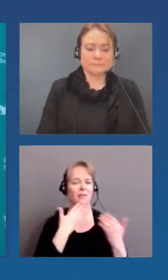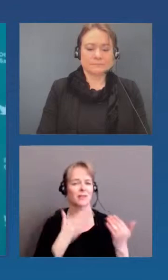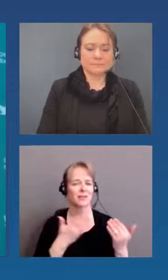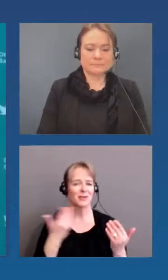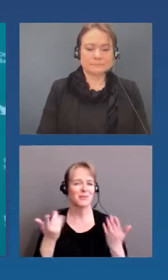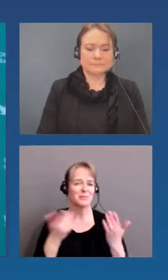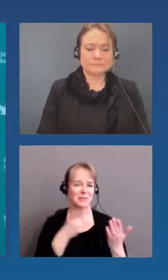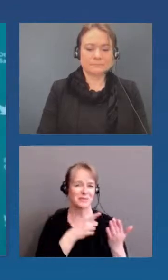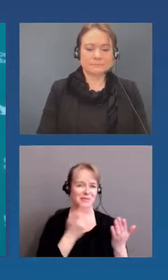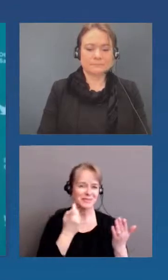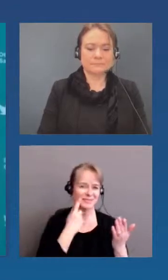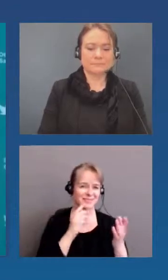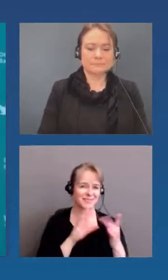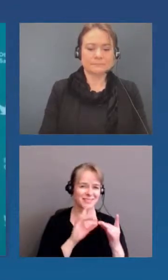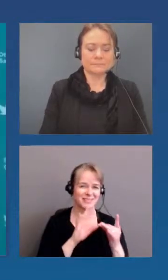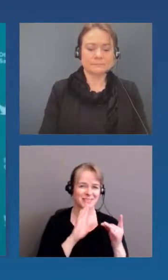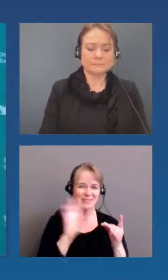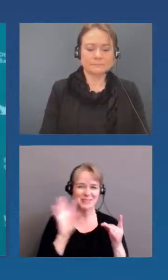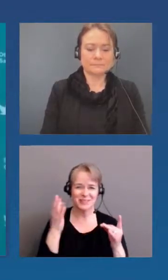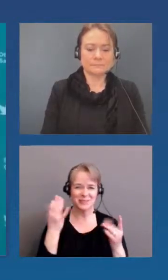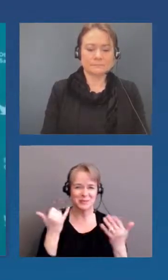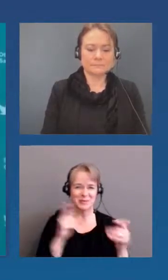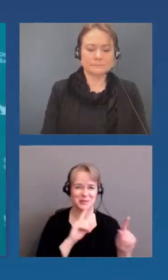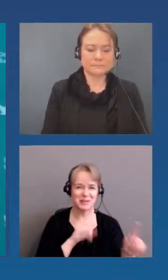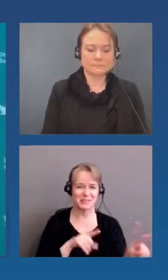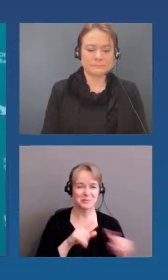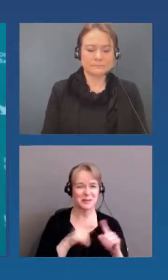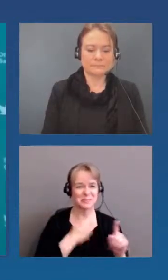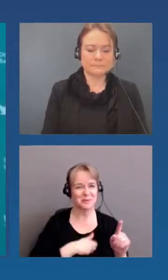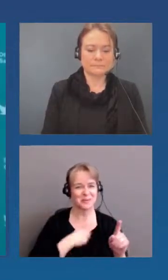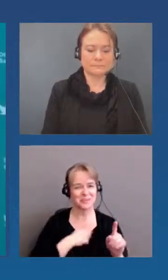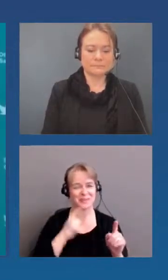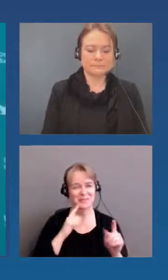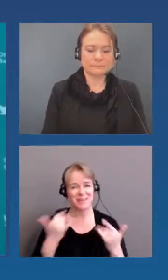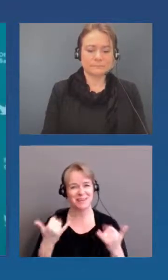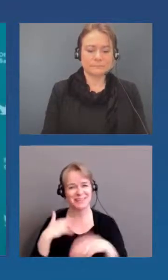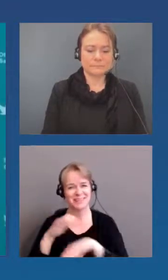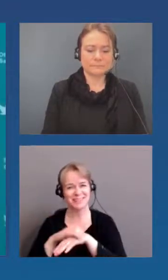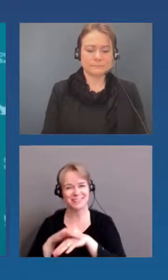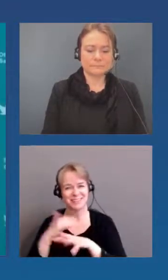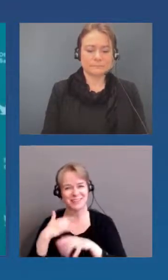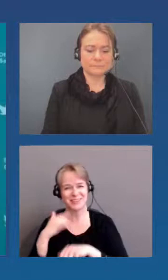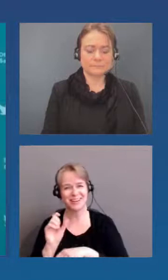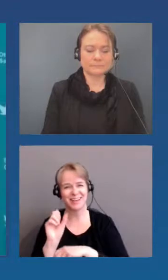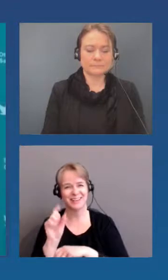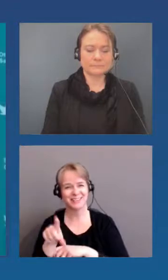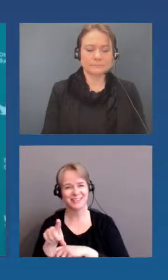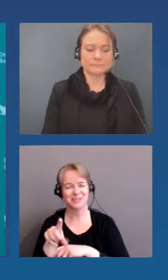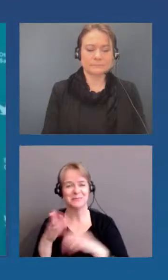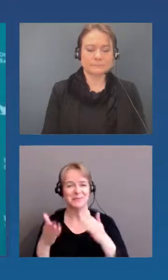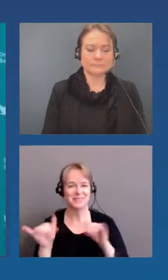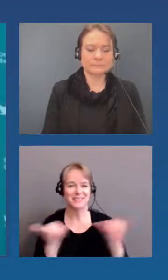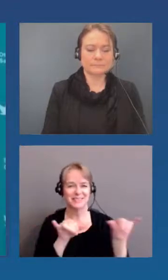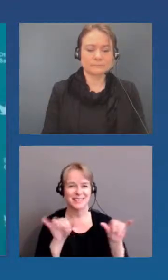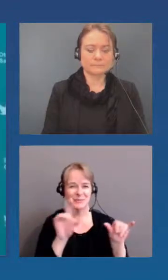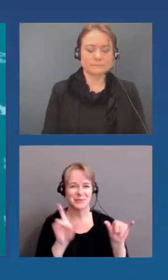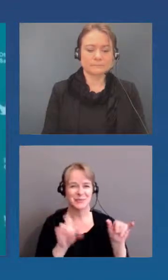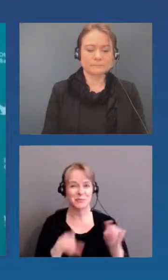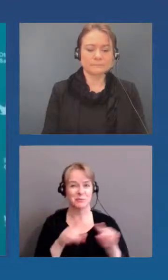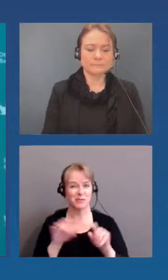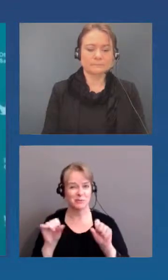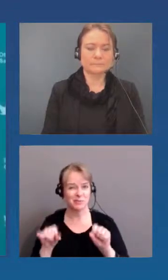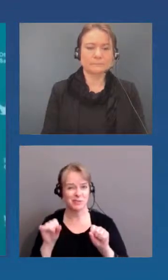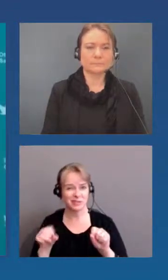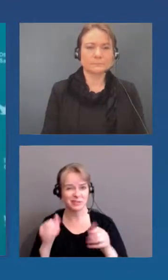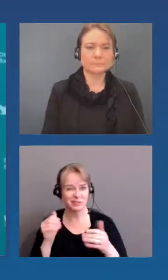but apologies, Dr. Etches. I think in English, I wanted to ask you a little bit about the moving potentially to the red in the near future. You